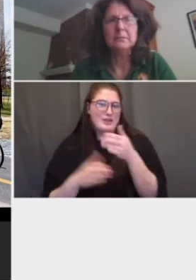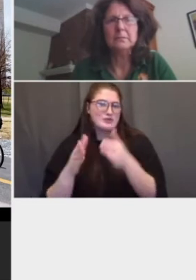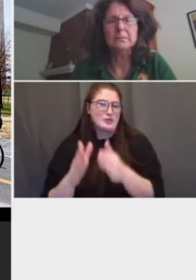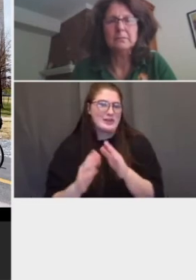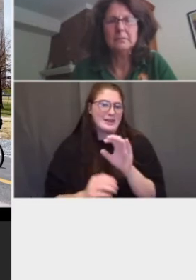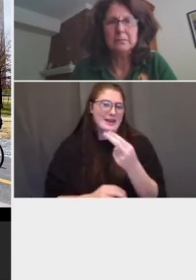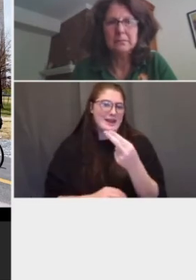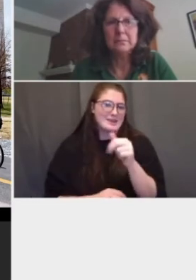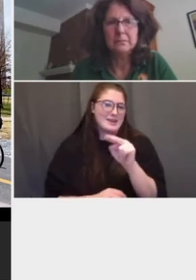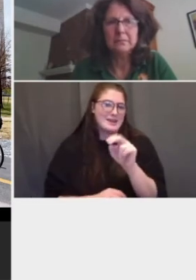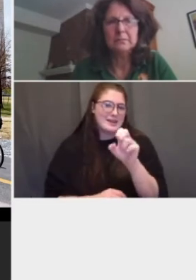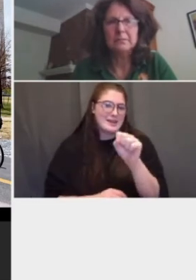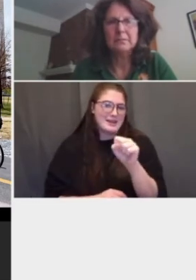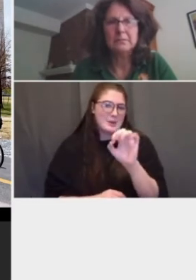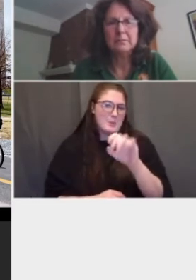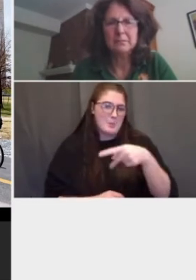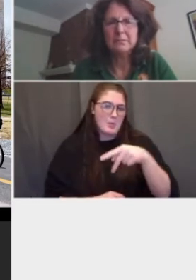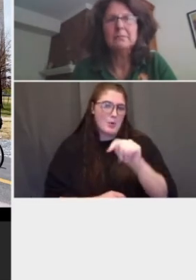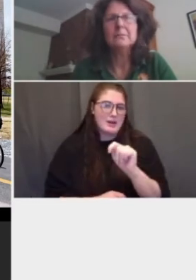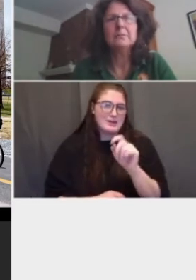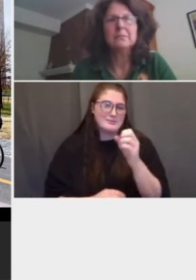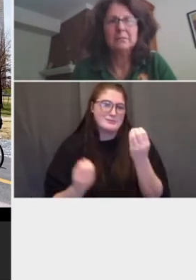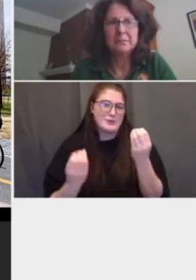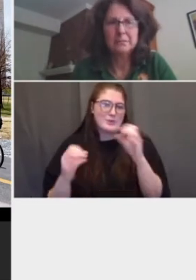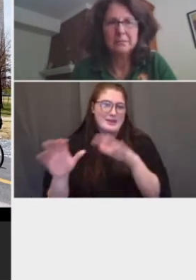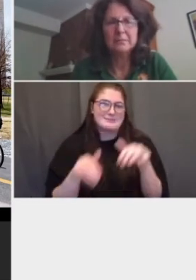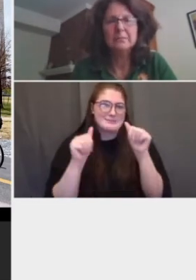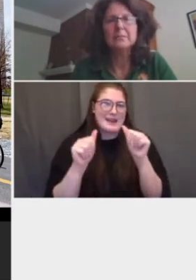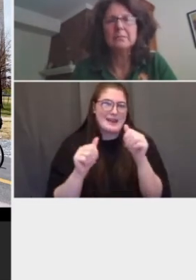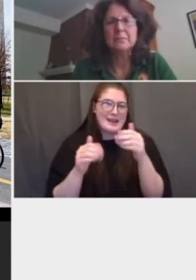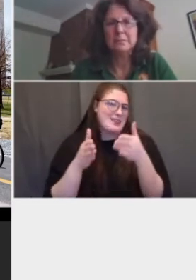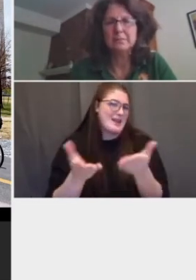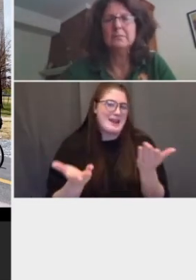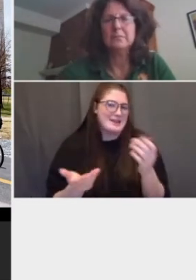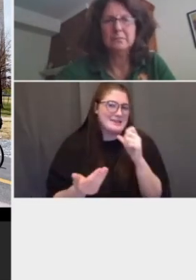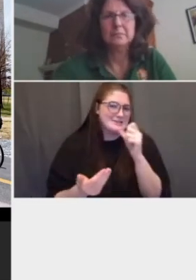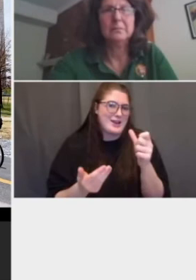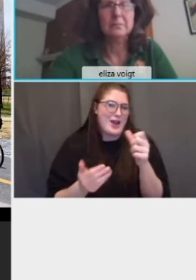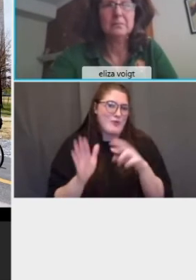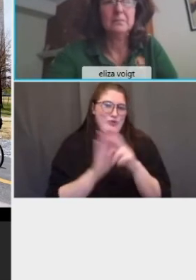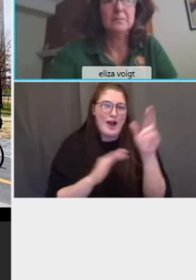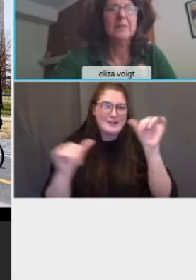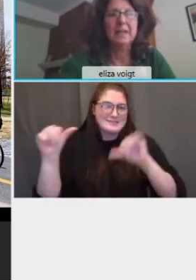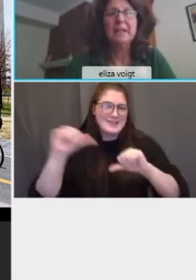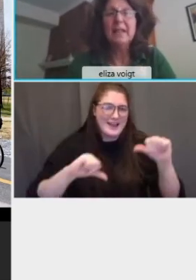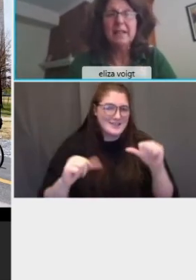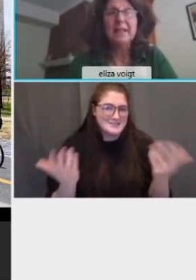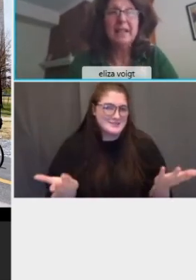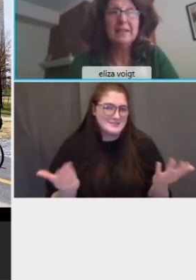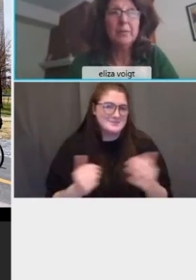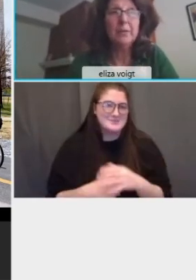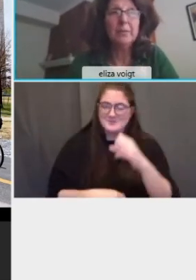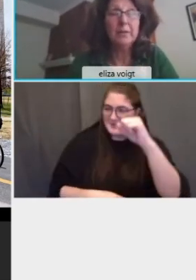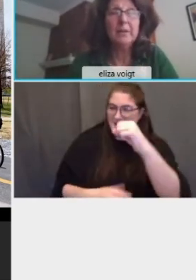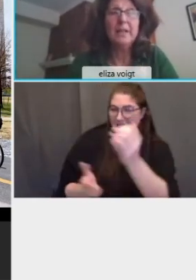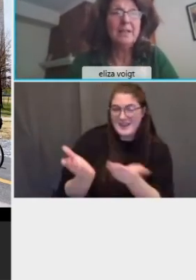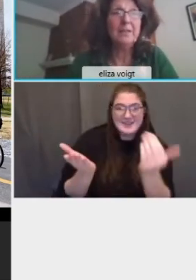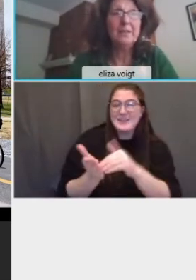like just like take a lane. It's not rocket science. Yeah,